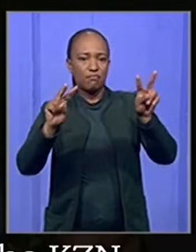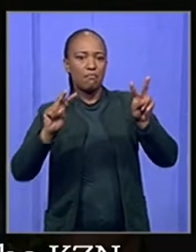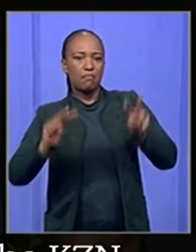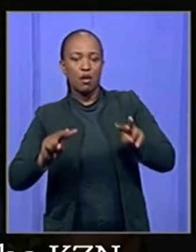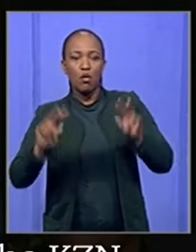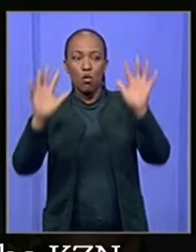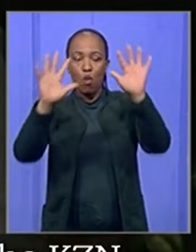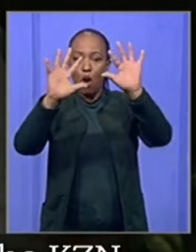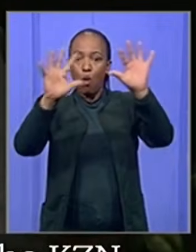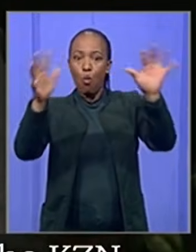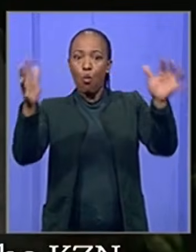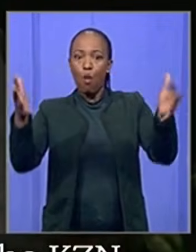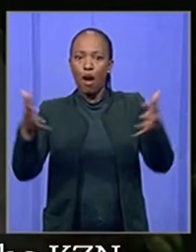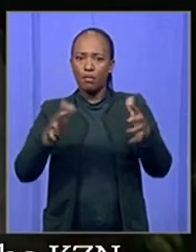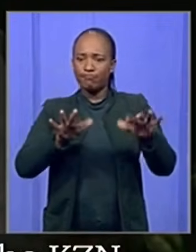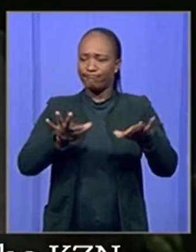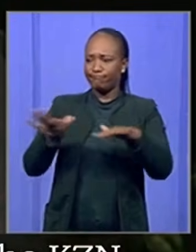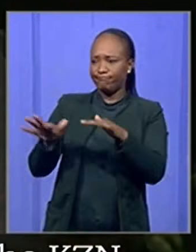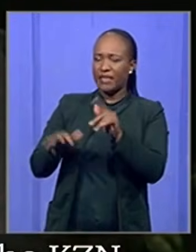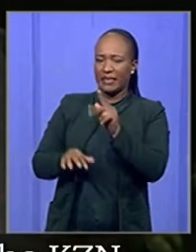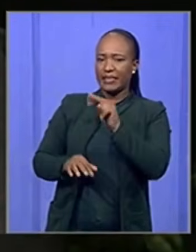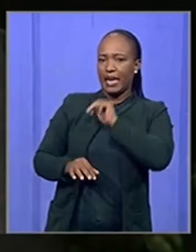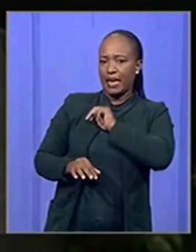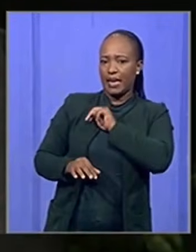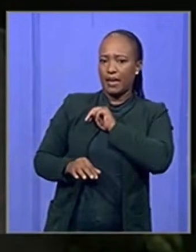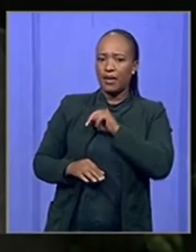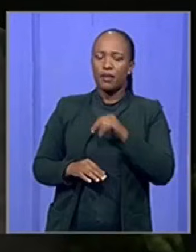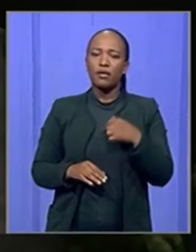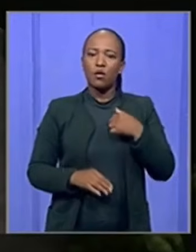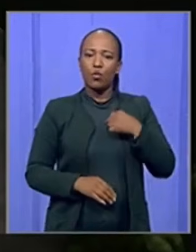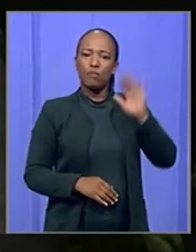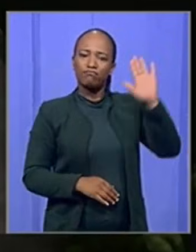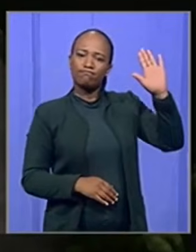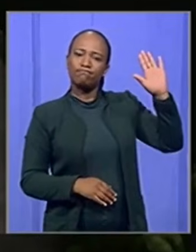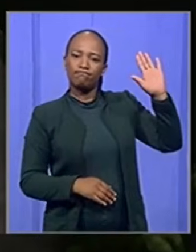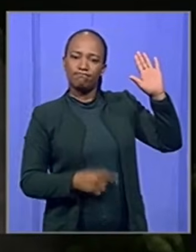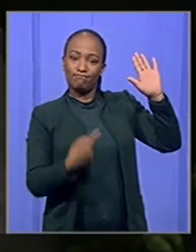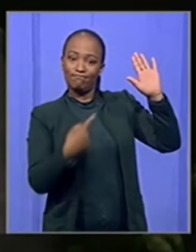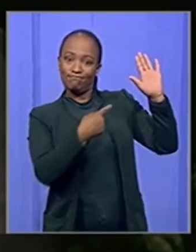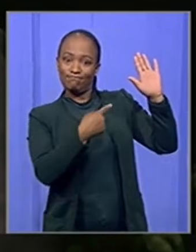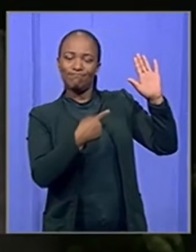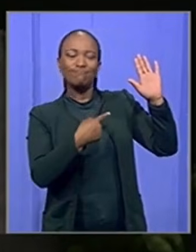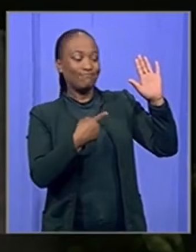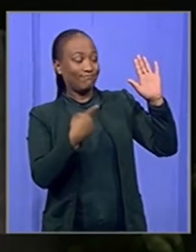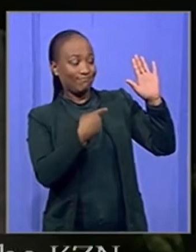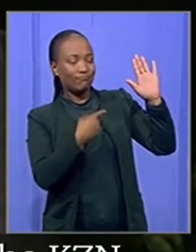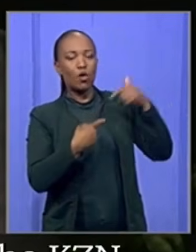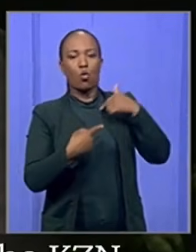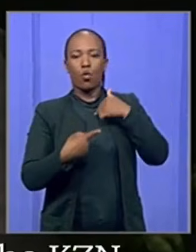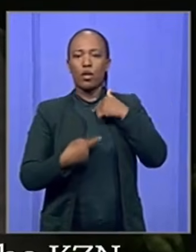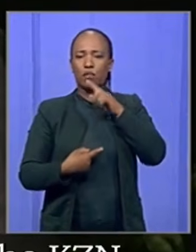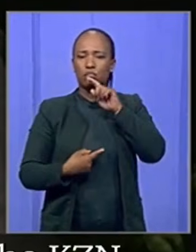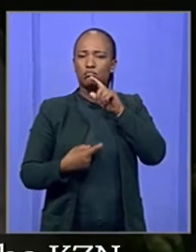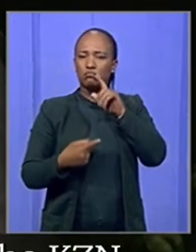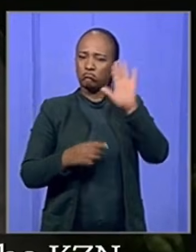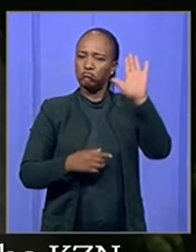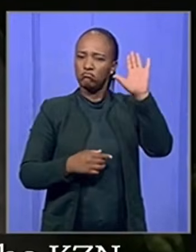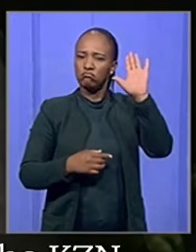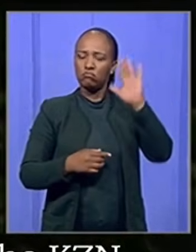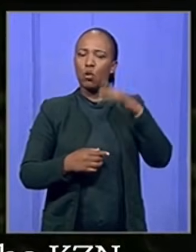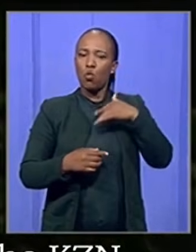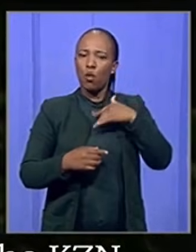focusing on KZN. Pledge our commitment to conduct ourselves in a manner that respect and uphold the Constitution of